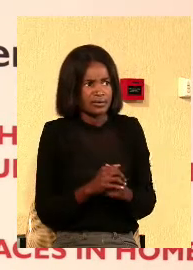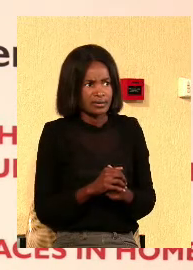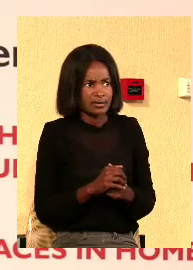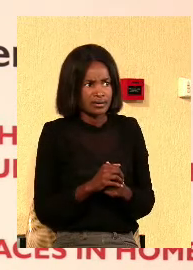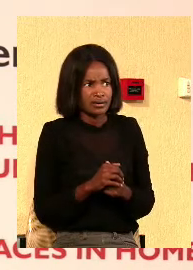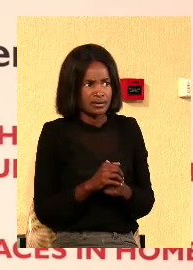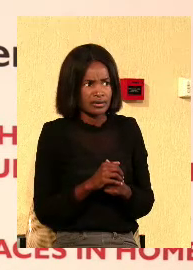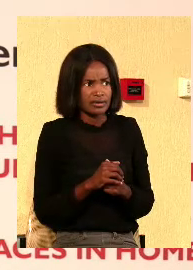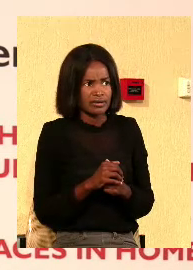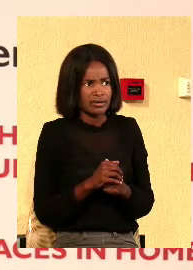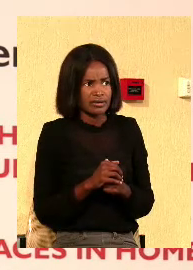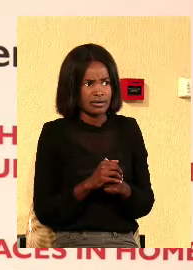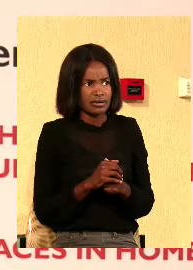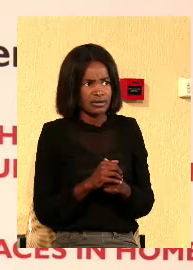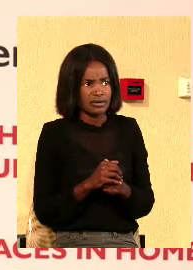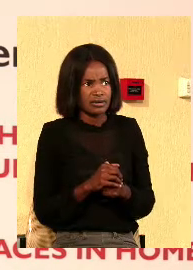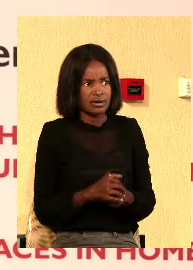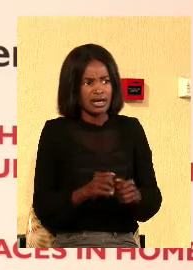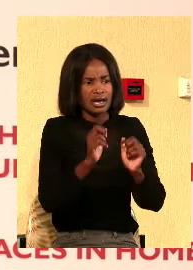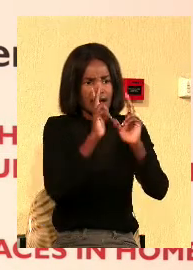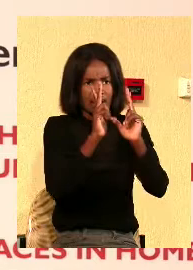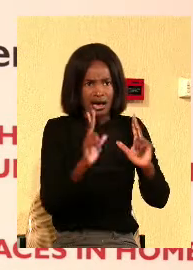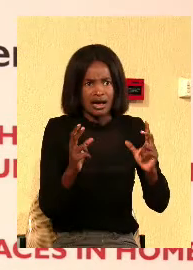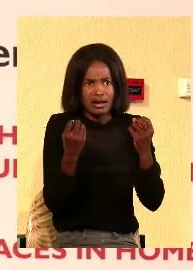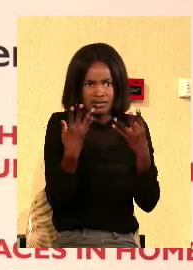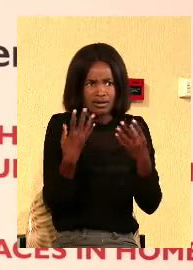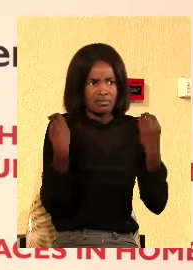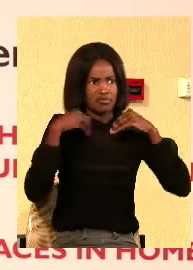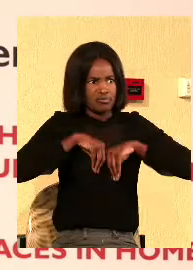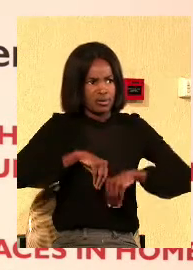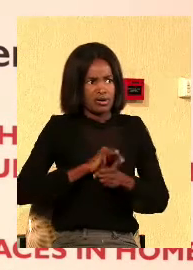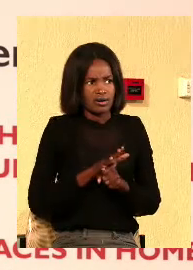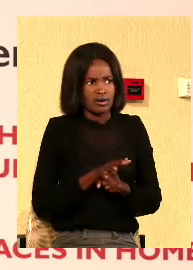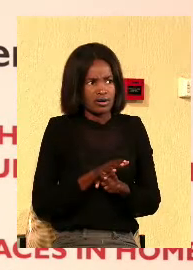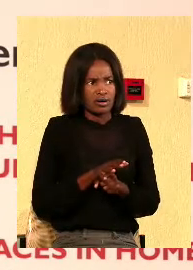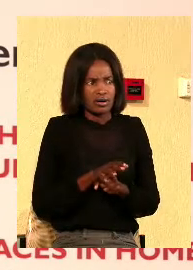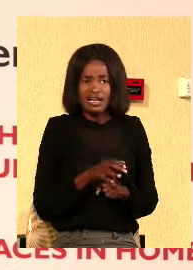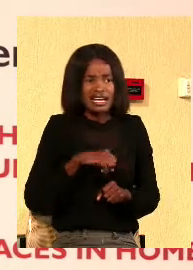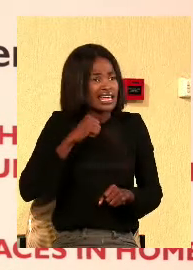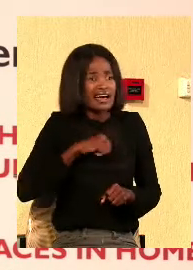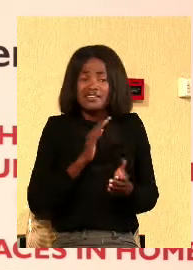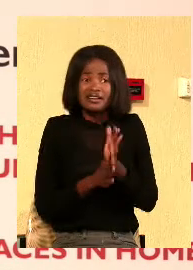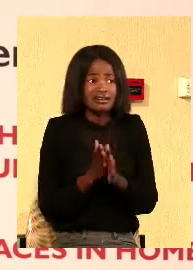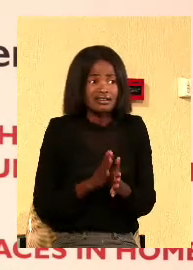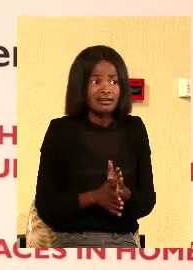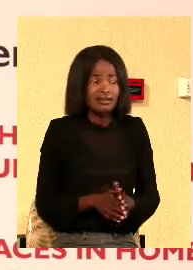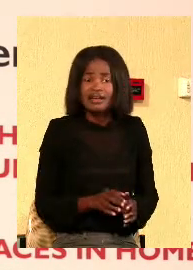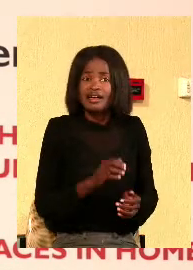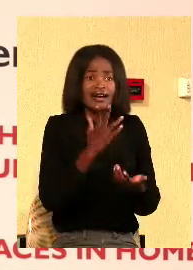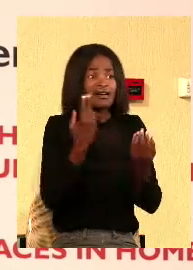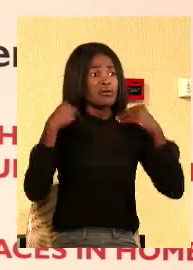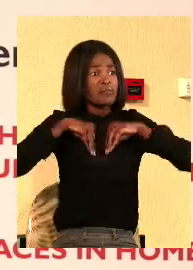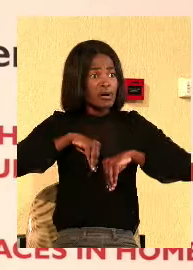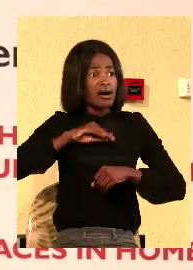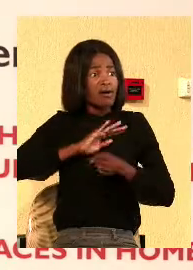but remember that the vast majority of people who get infected actually don't get serious symptoms. Some of them are asymptomatic up to